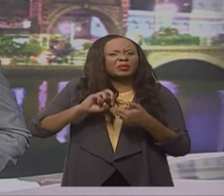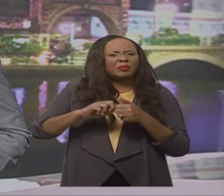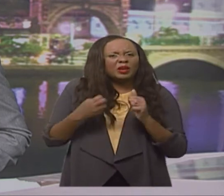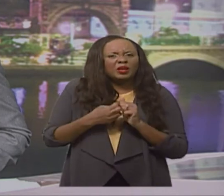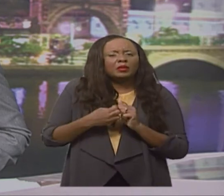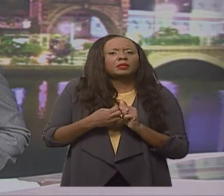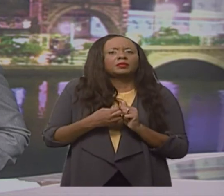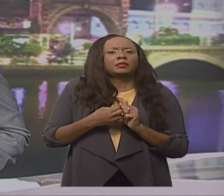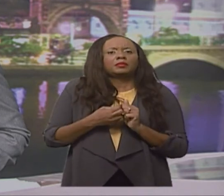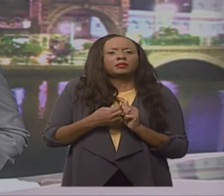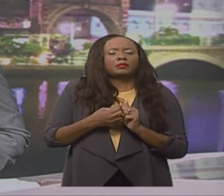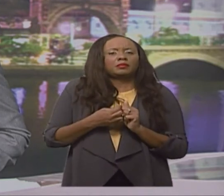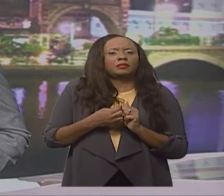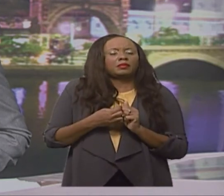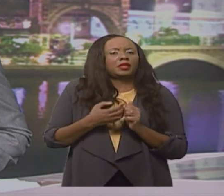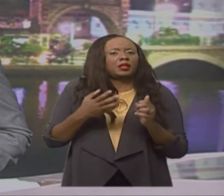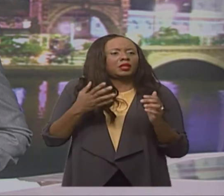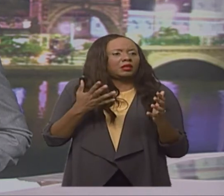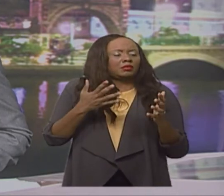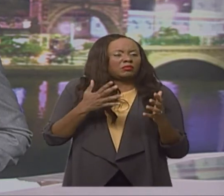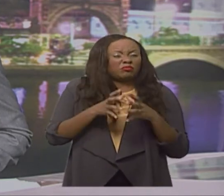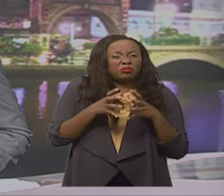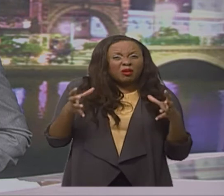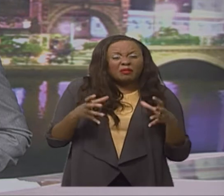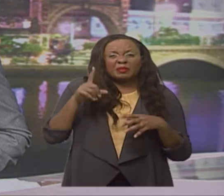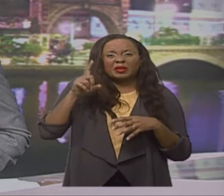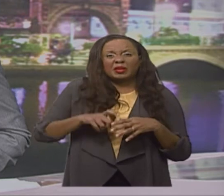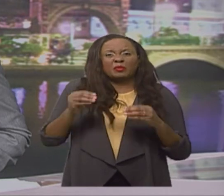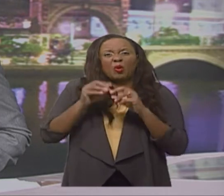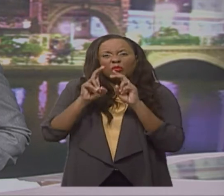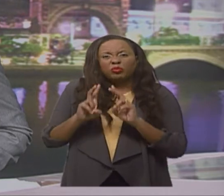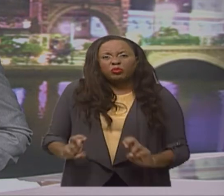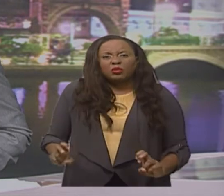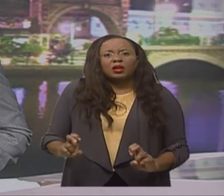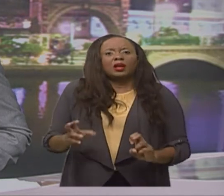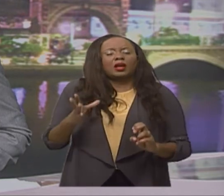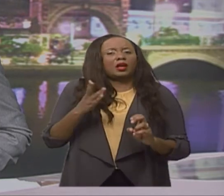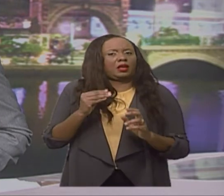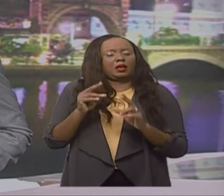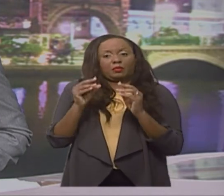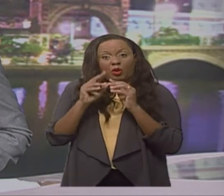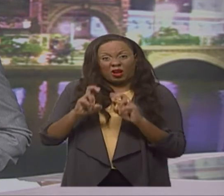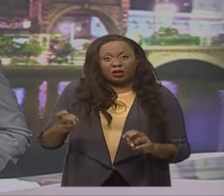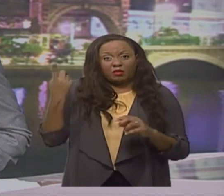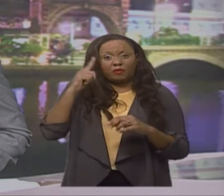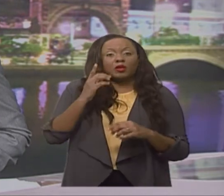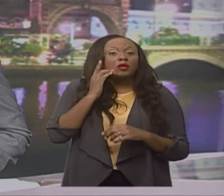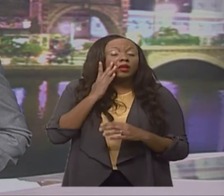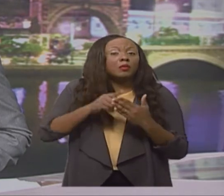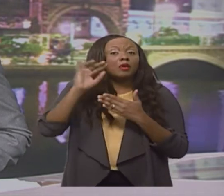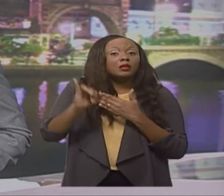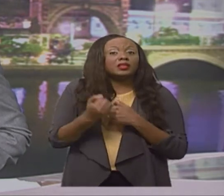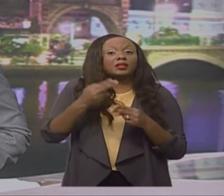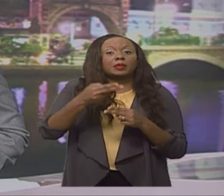an environmental impact assessment to be carried out in relation to the planned Hyatt Hotel project. He says the impact on existing sewage systems in